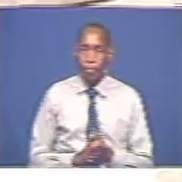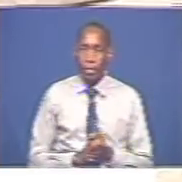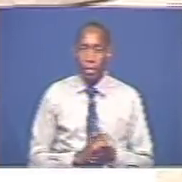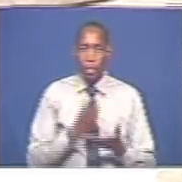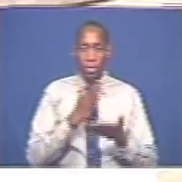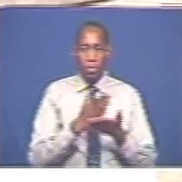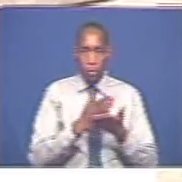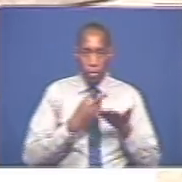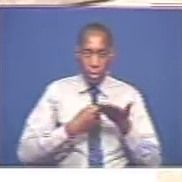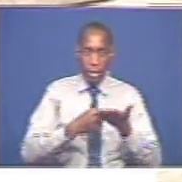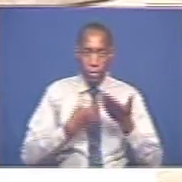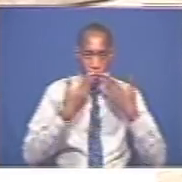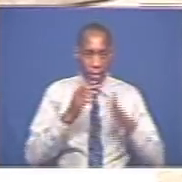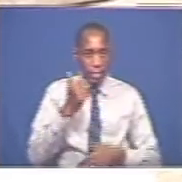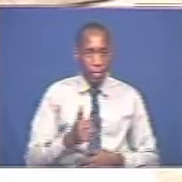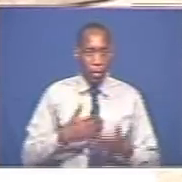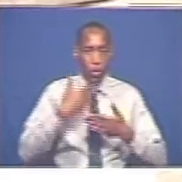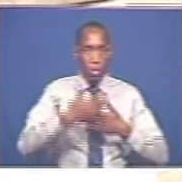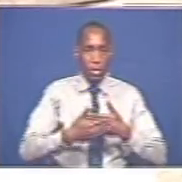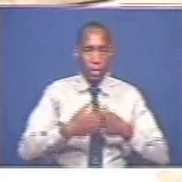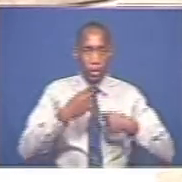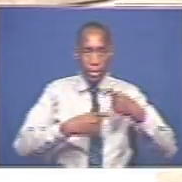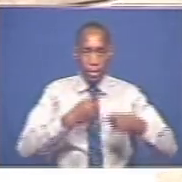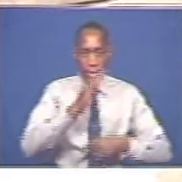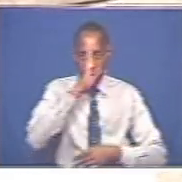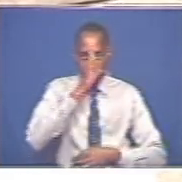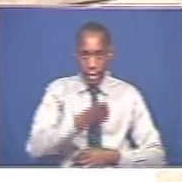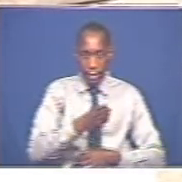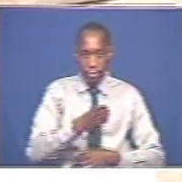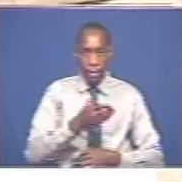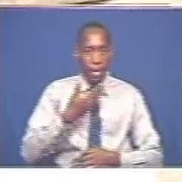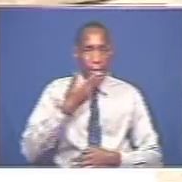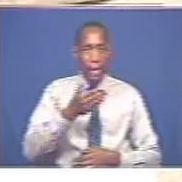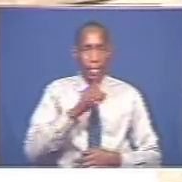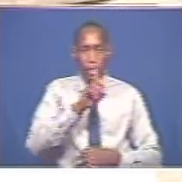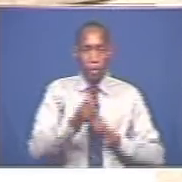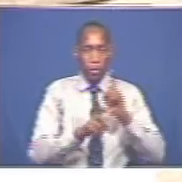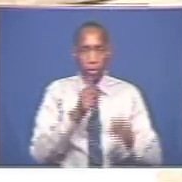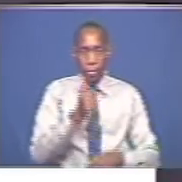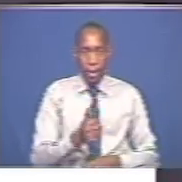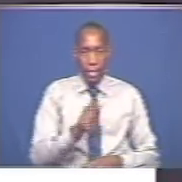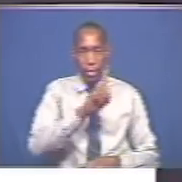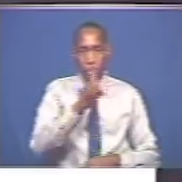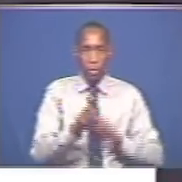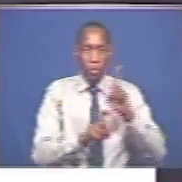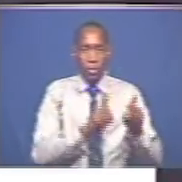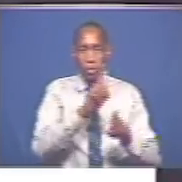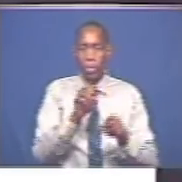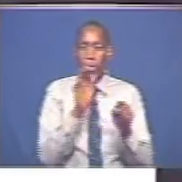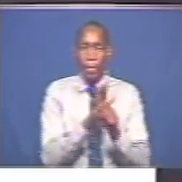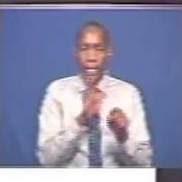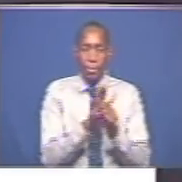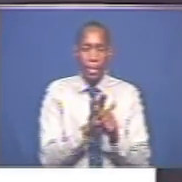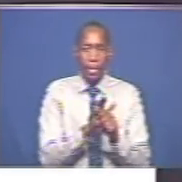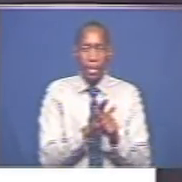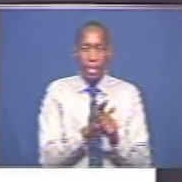conversation is not over. It continues next Sunday. Mm-hmm. And I know we have not answered most of your questions because you've asked so many of them. But those of you who